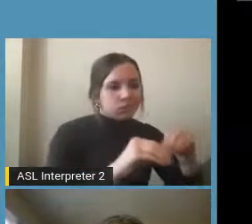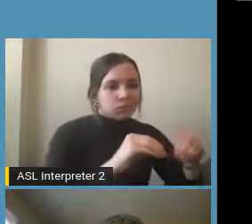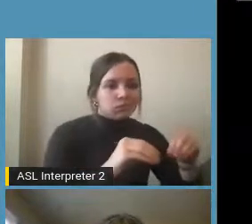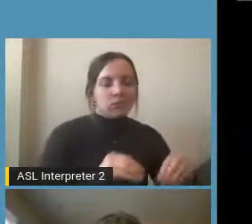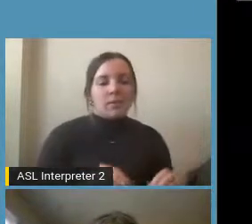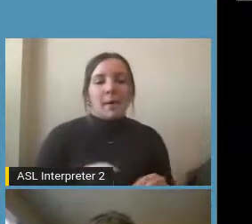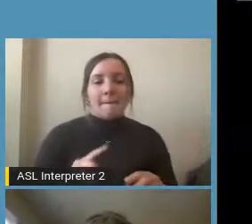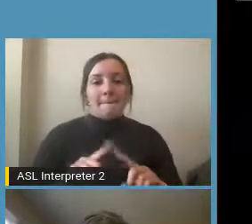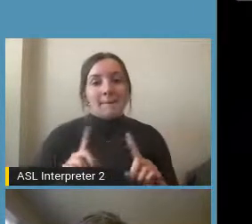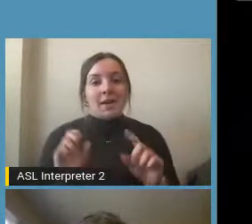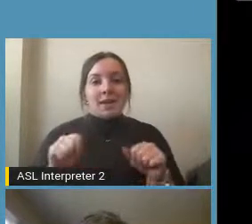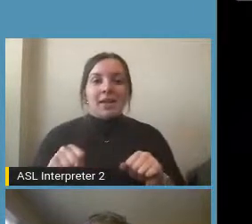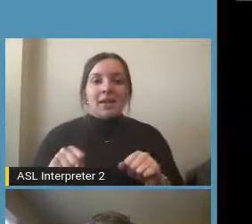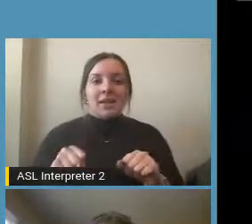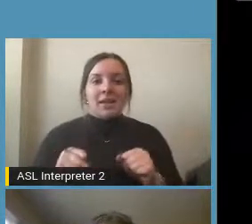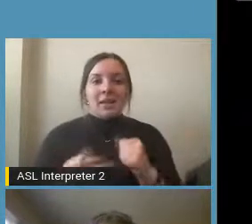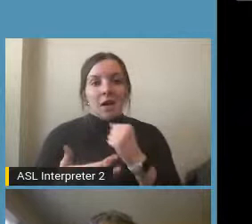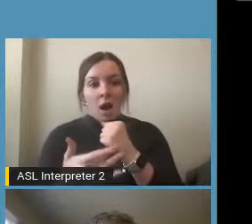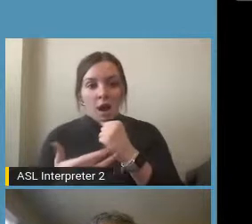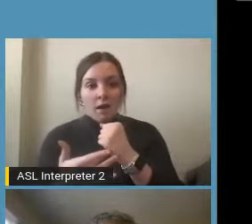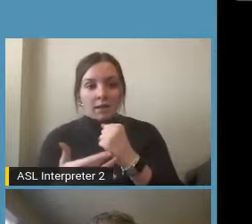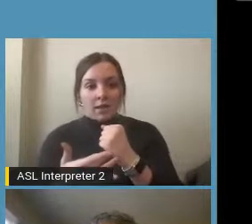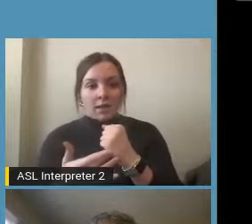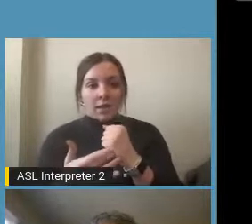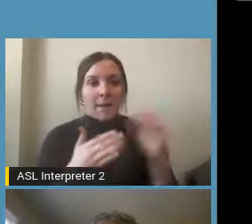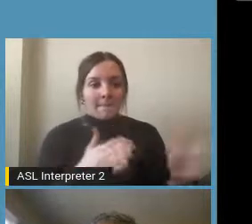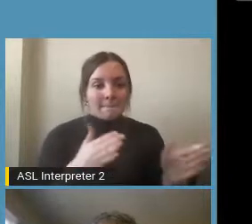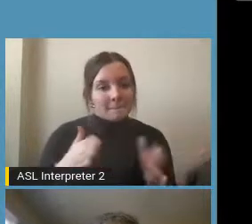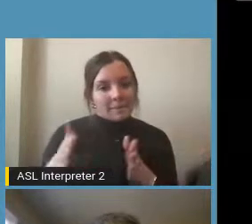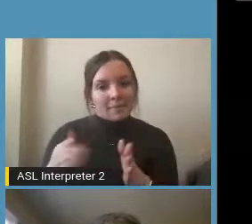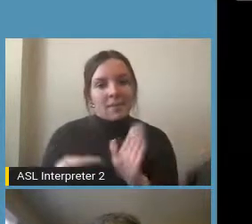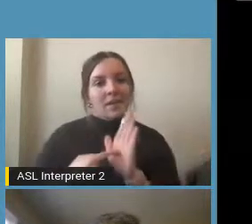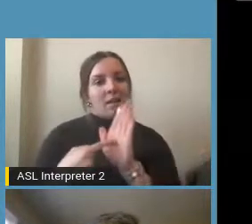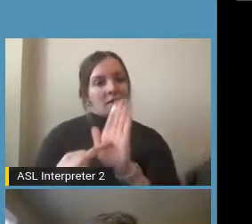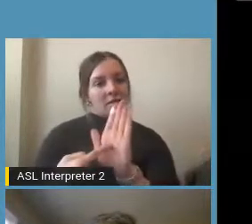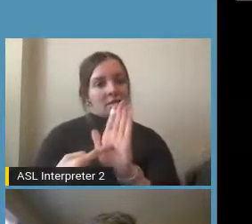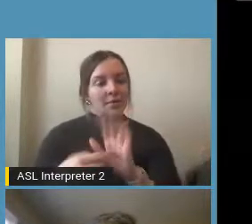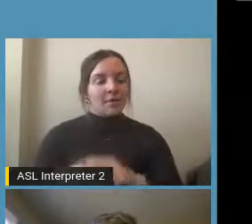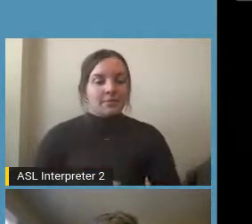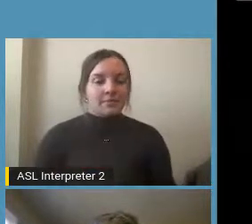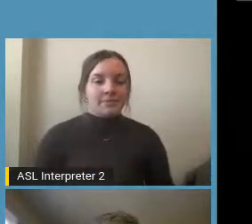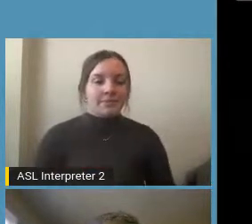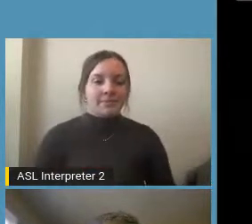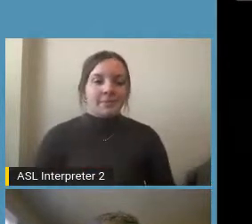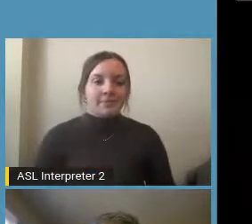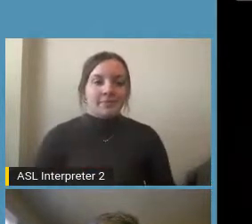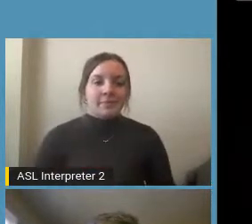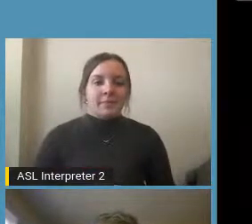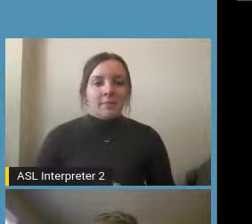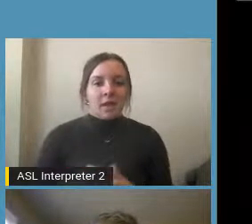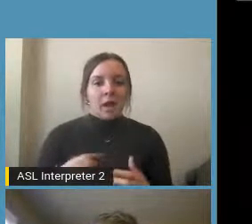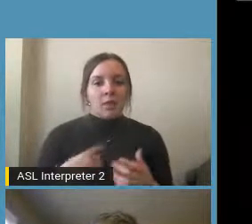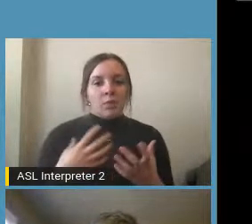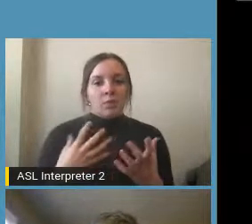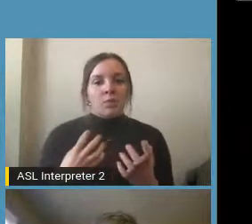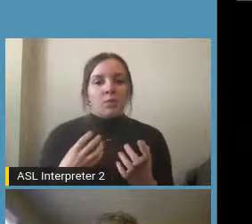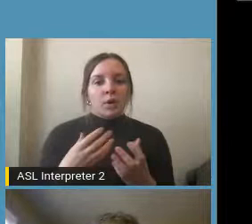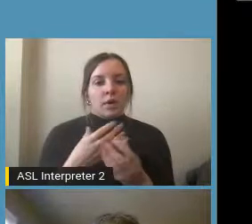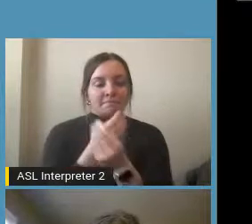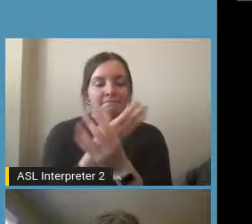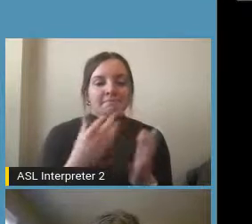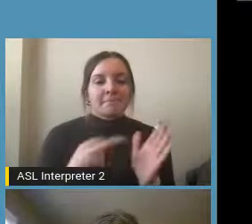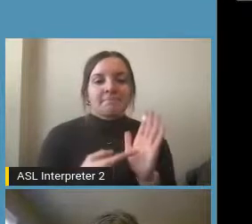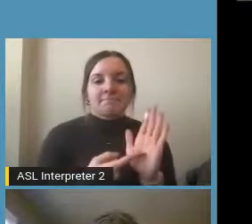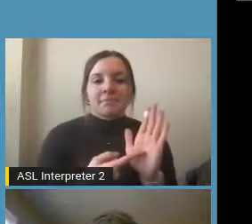see specific mounting points. I'm going to show you a video from the Smithsonian, if I